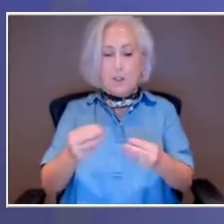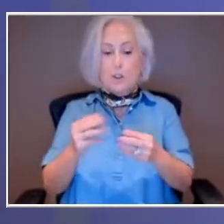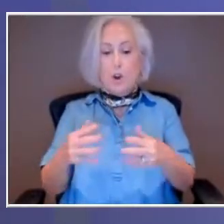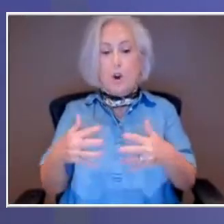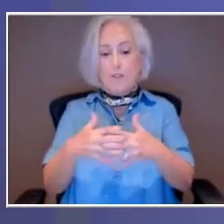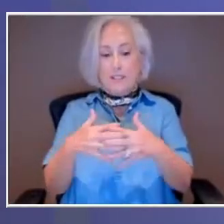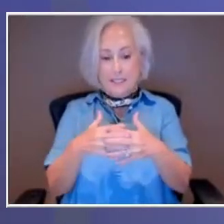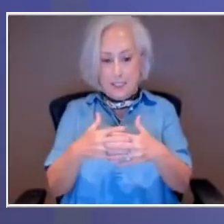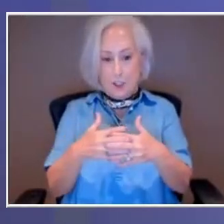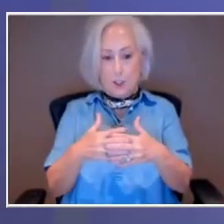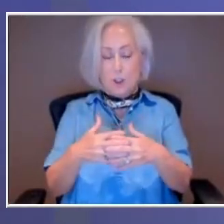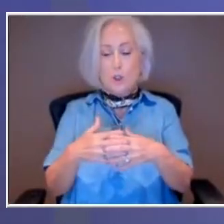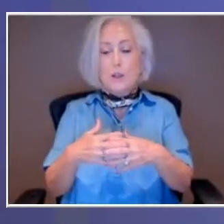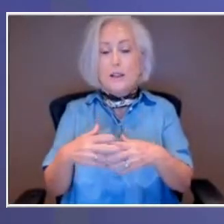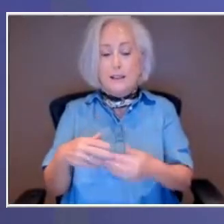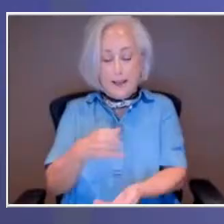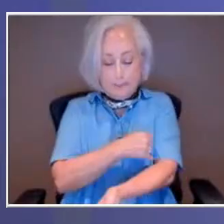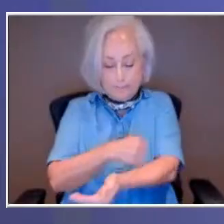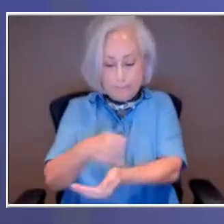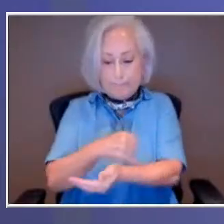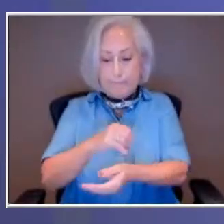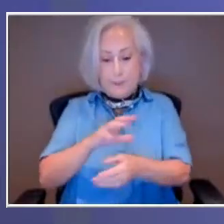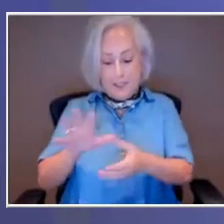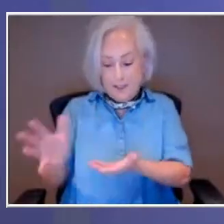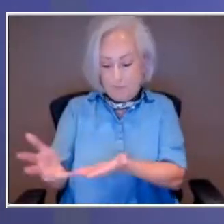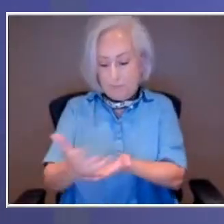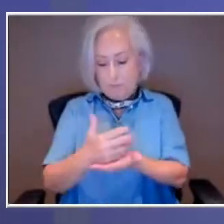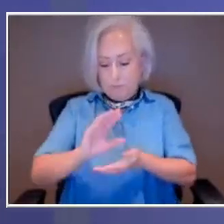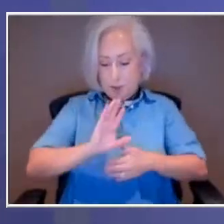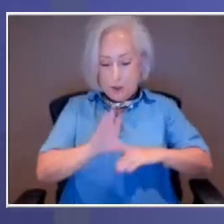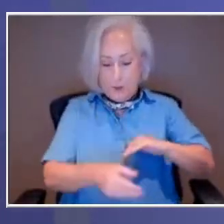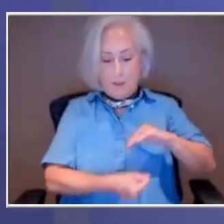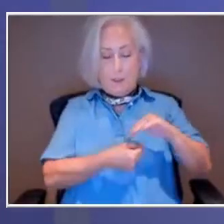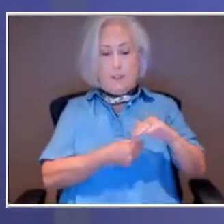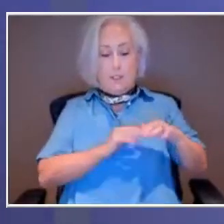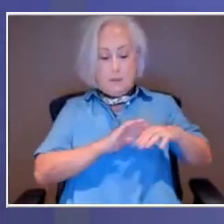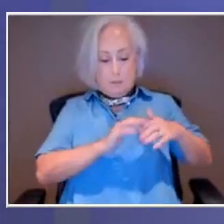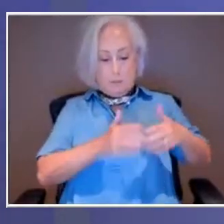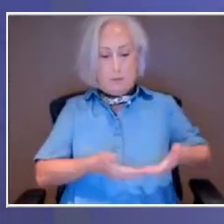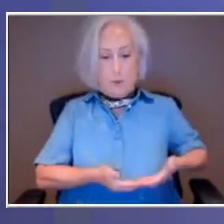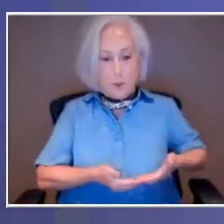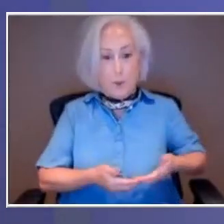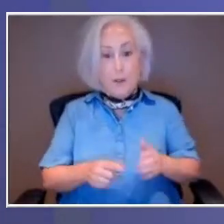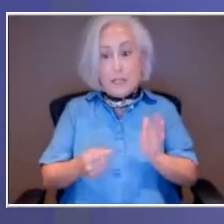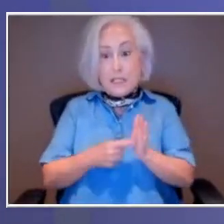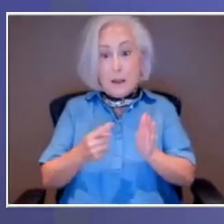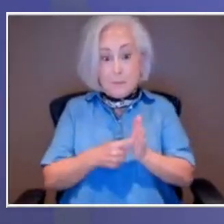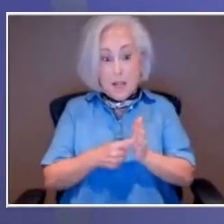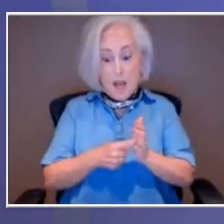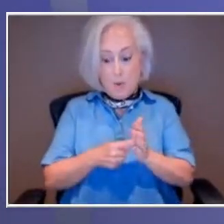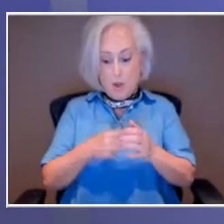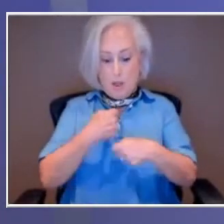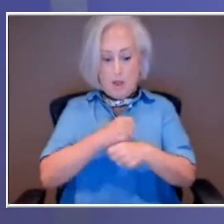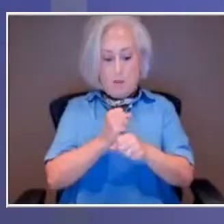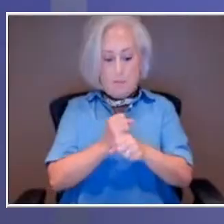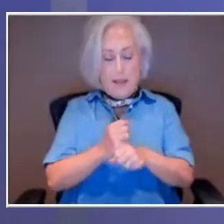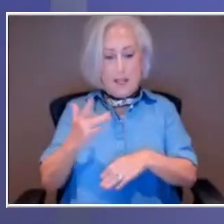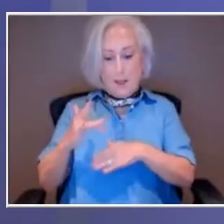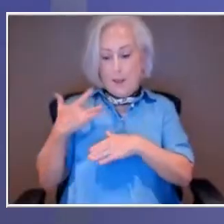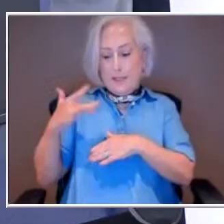cases, we can at least attempt to reconstruct even some of their sensation as well by doing nerve